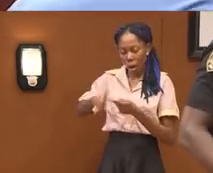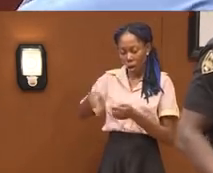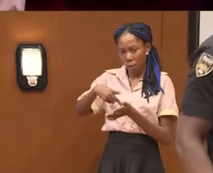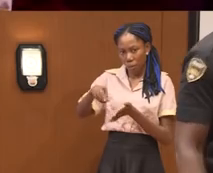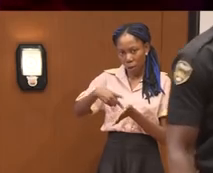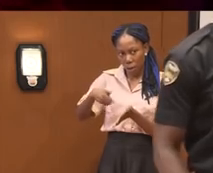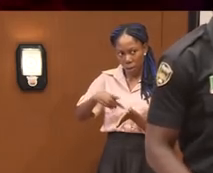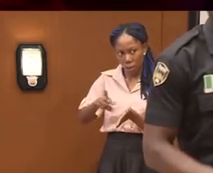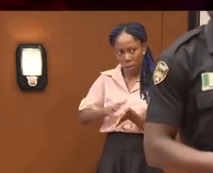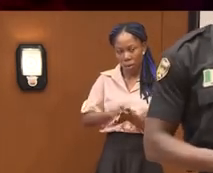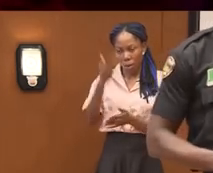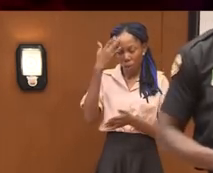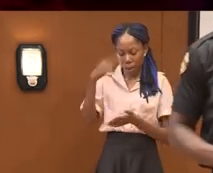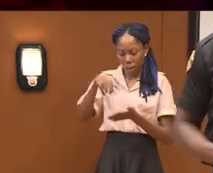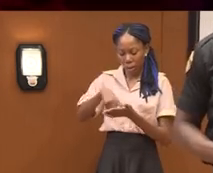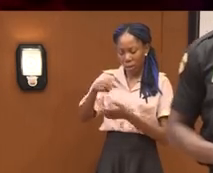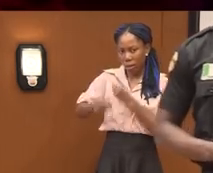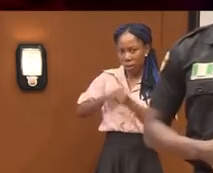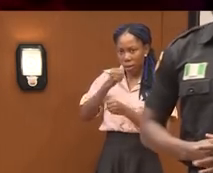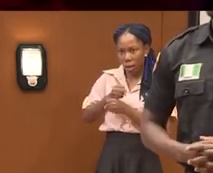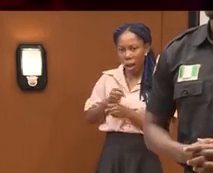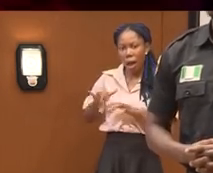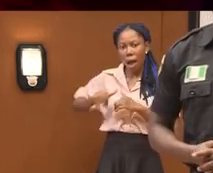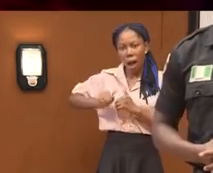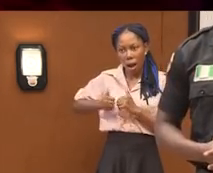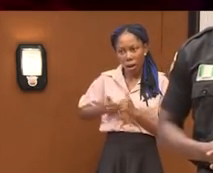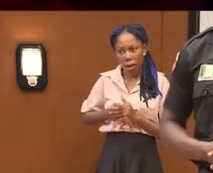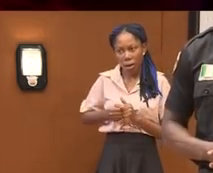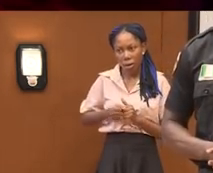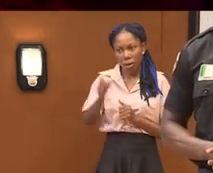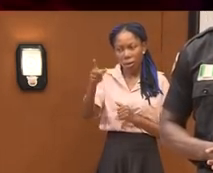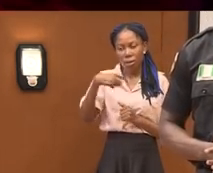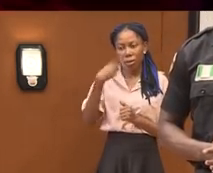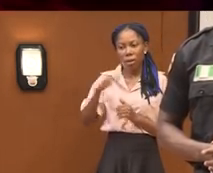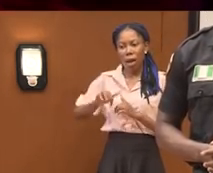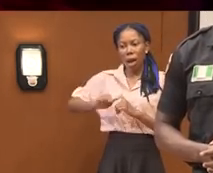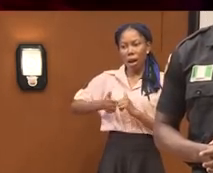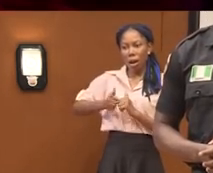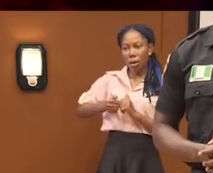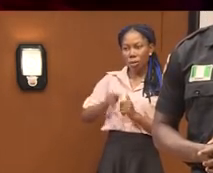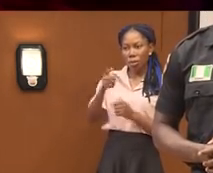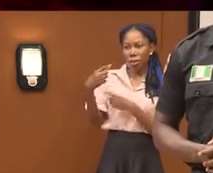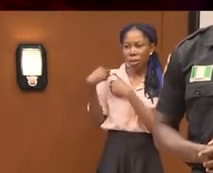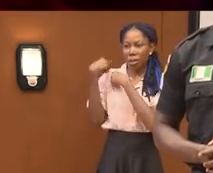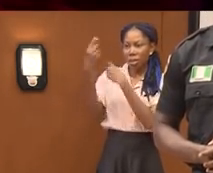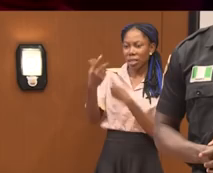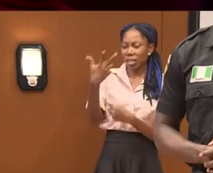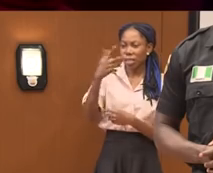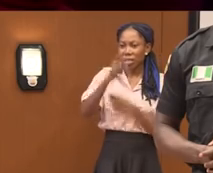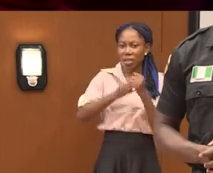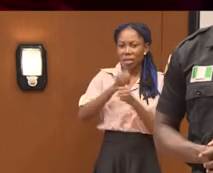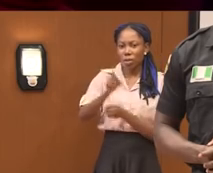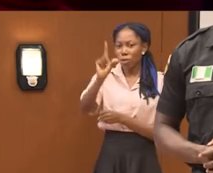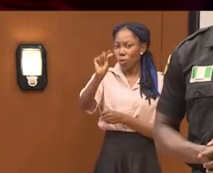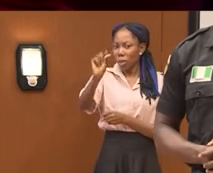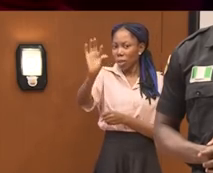breakdown. This is it. This year, this is how much you paid. This is what is outstanding. 3 years. 169,000 when you packed in. 3 years. Yes, 2019.